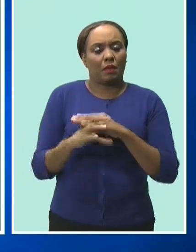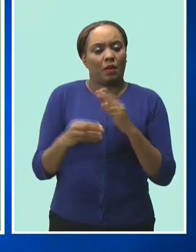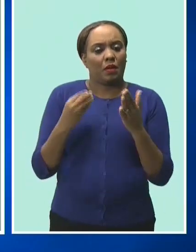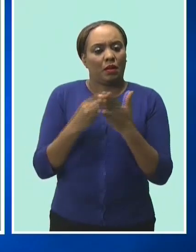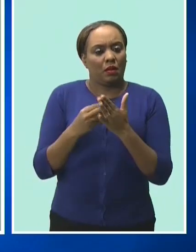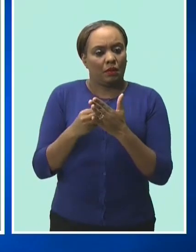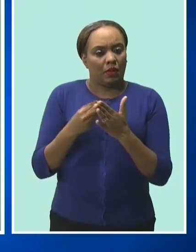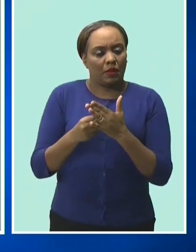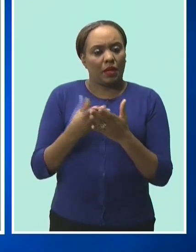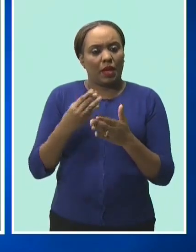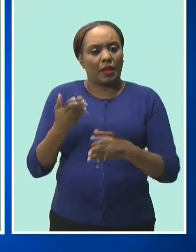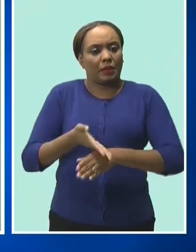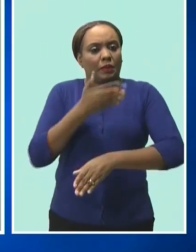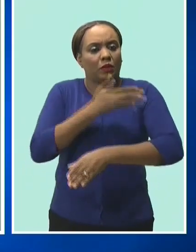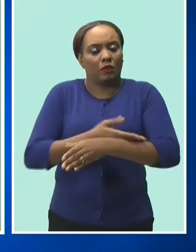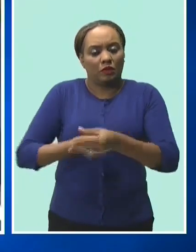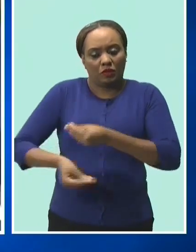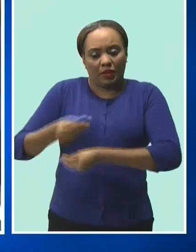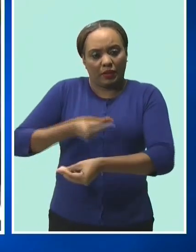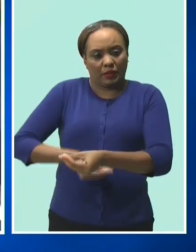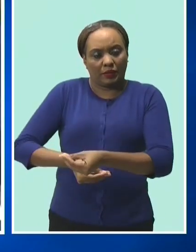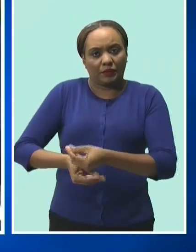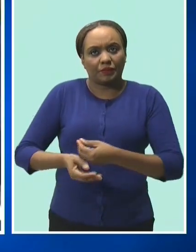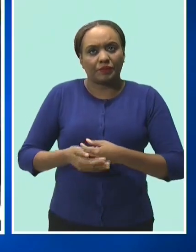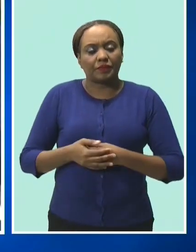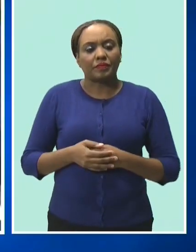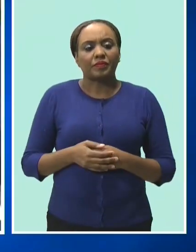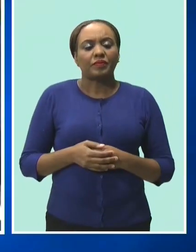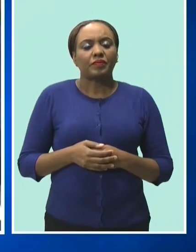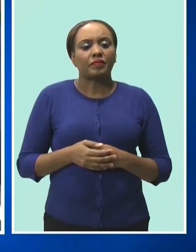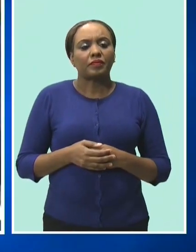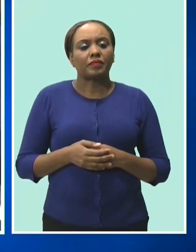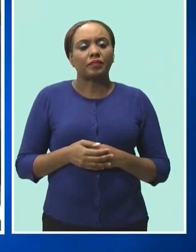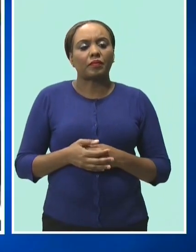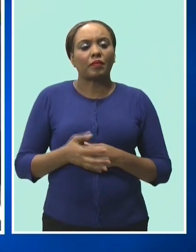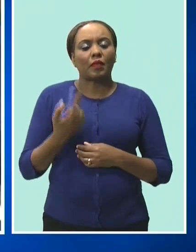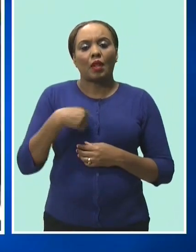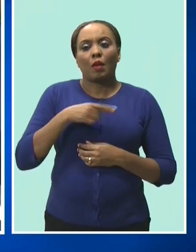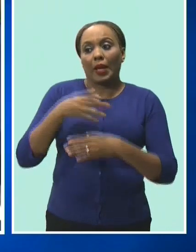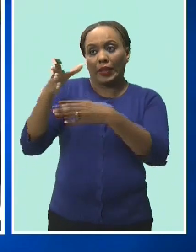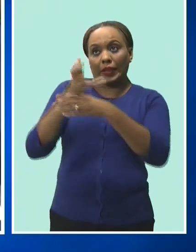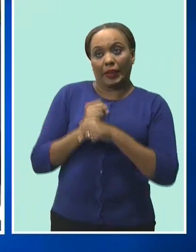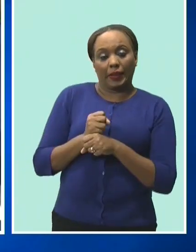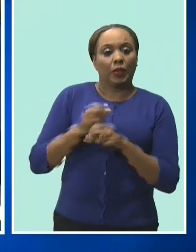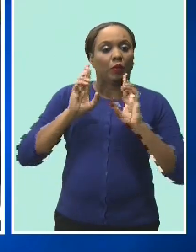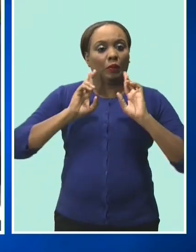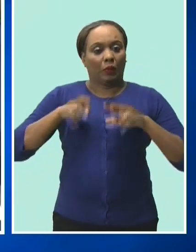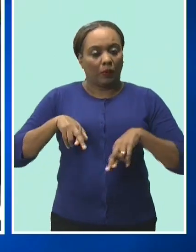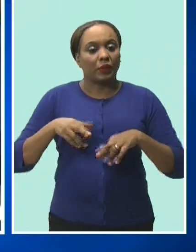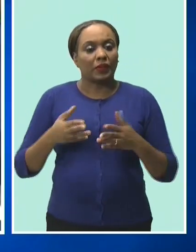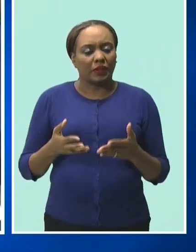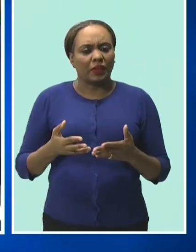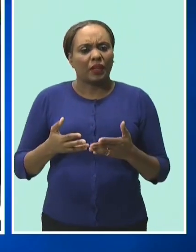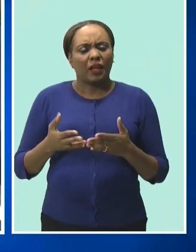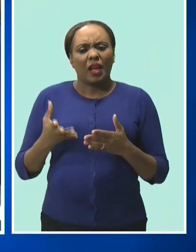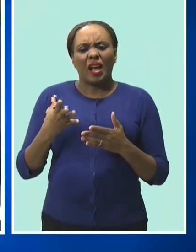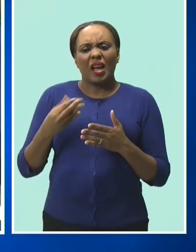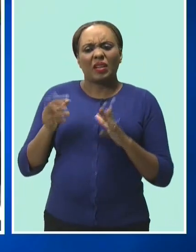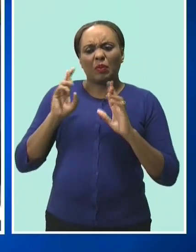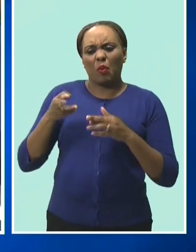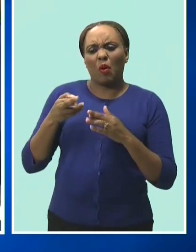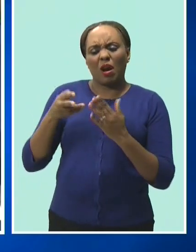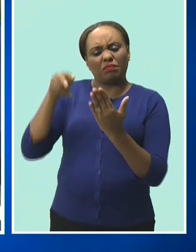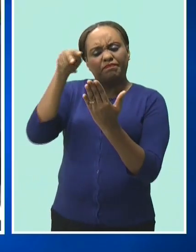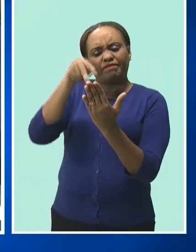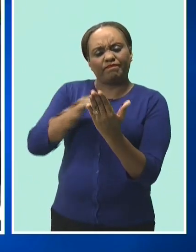trade. The report that came sets out a pathway towards